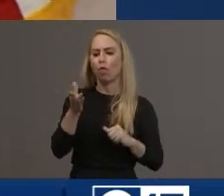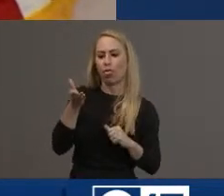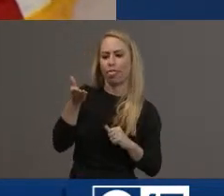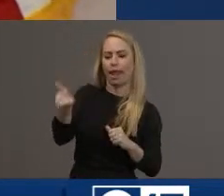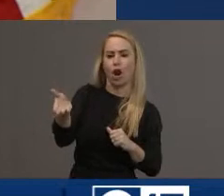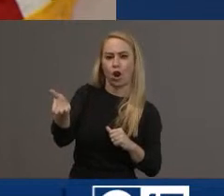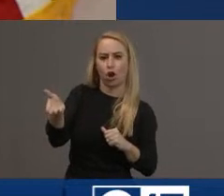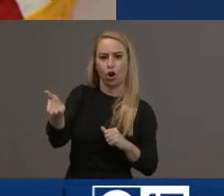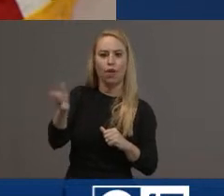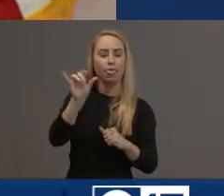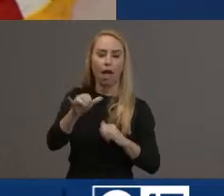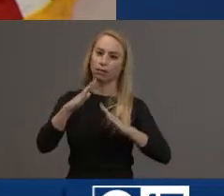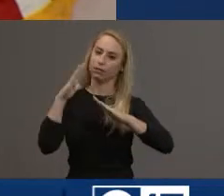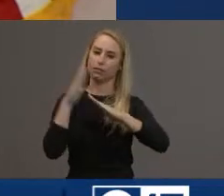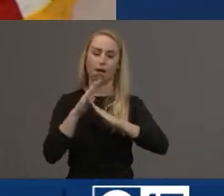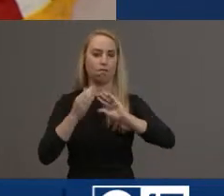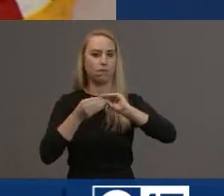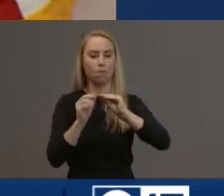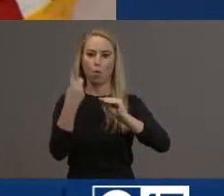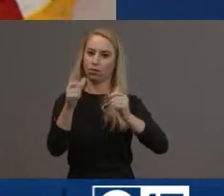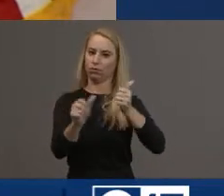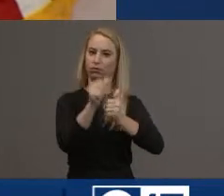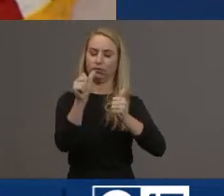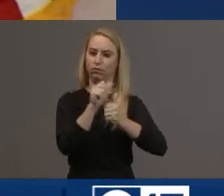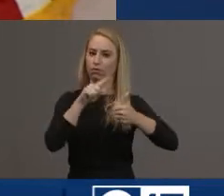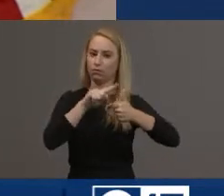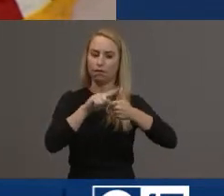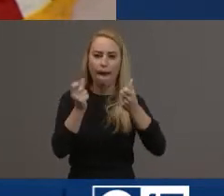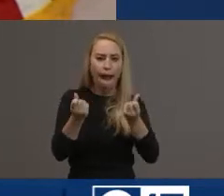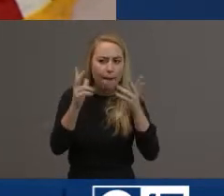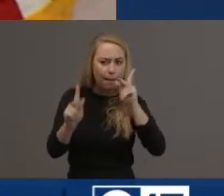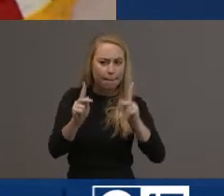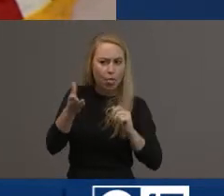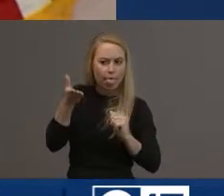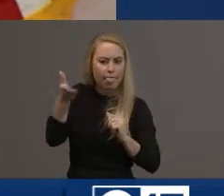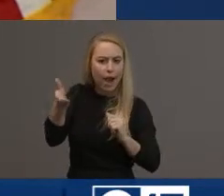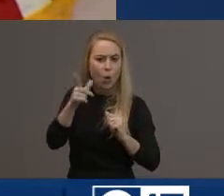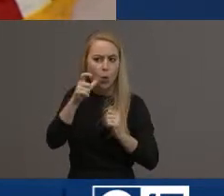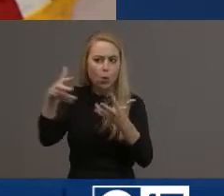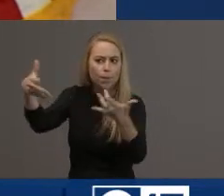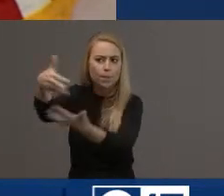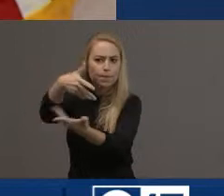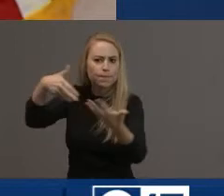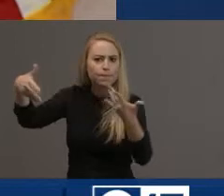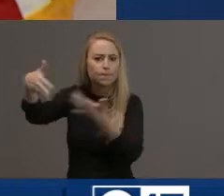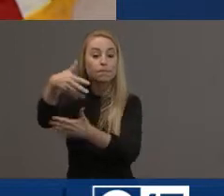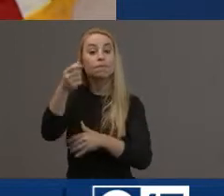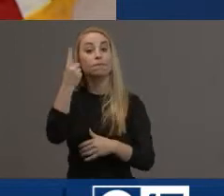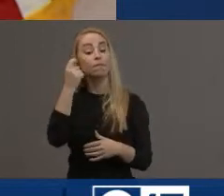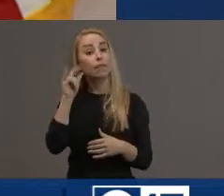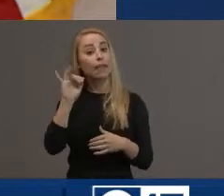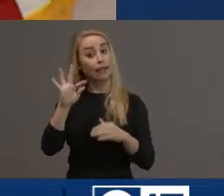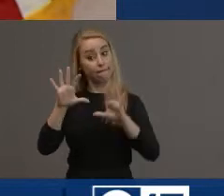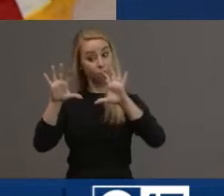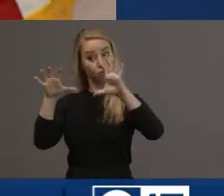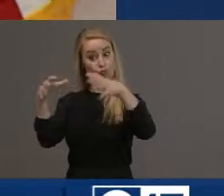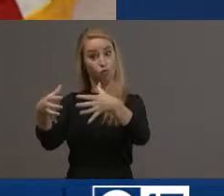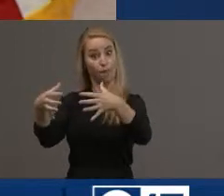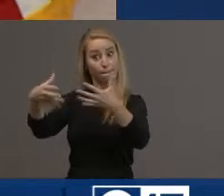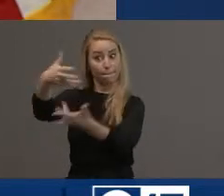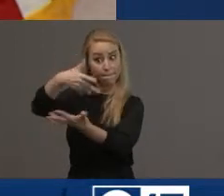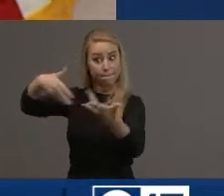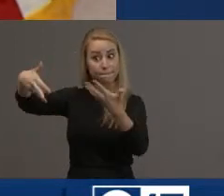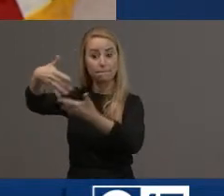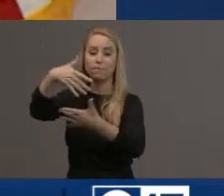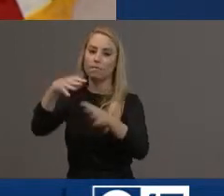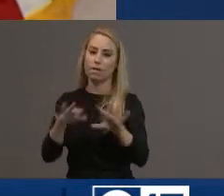to be interacting with other people. And so you want to make sure that if you are in a group of people,